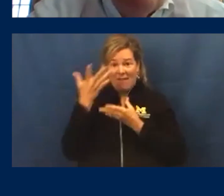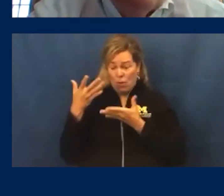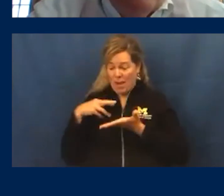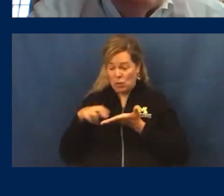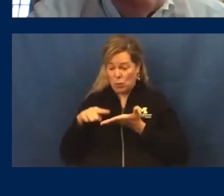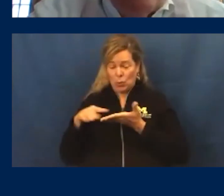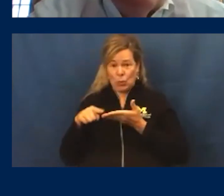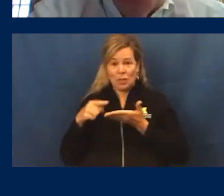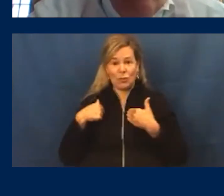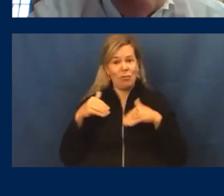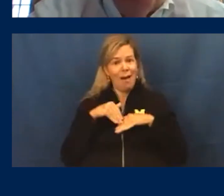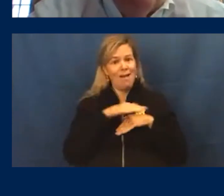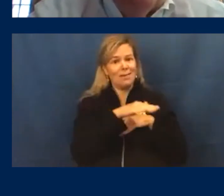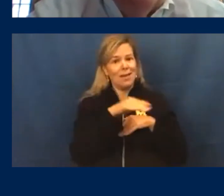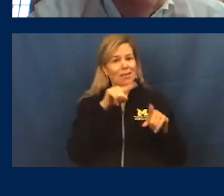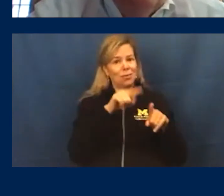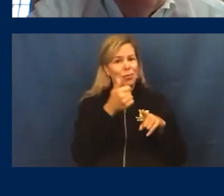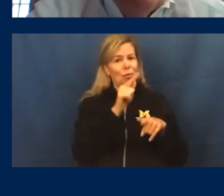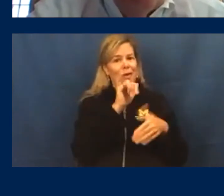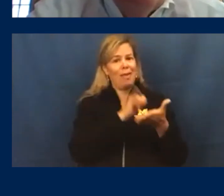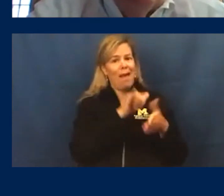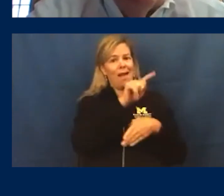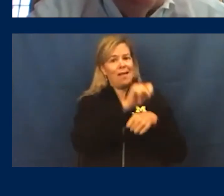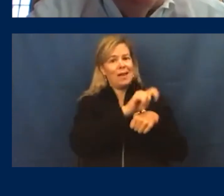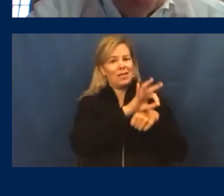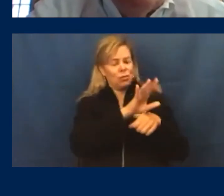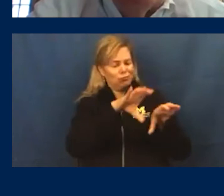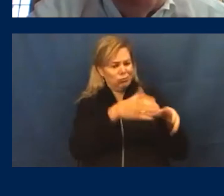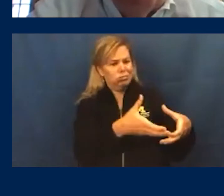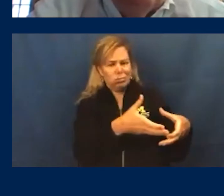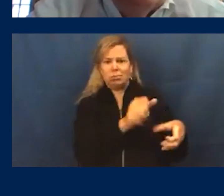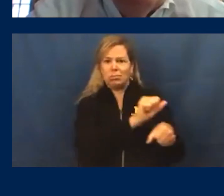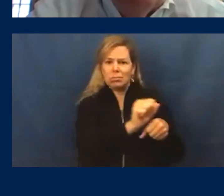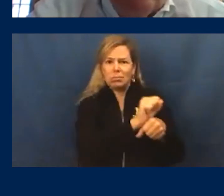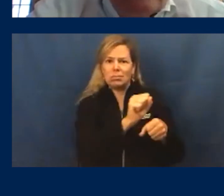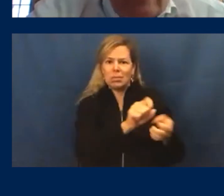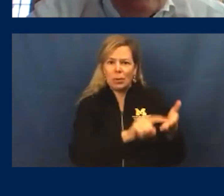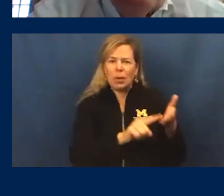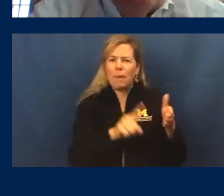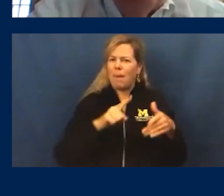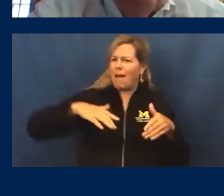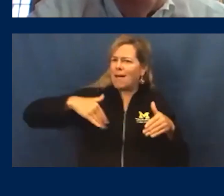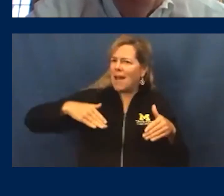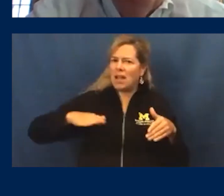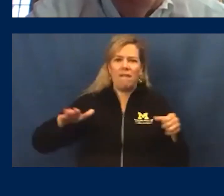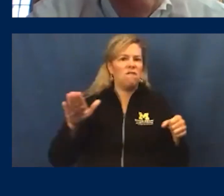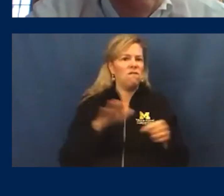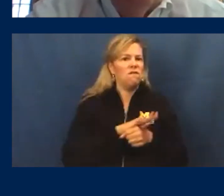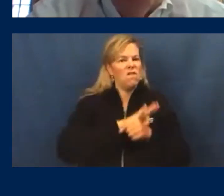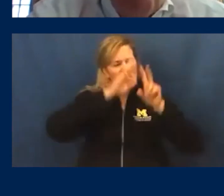it represents an impressive body of work, but I think largely at this point has not been fully digested or